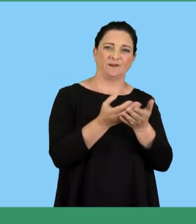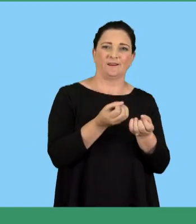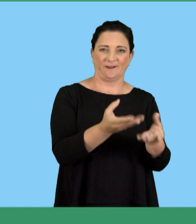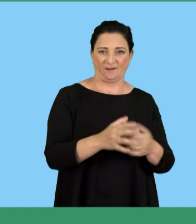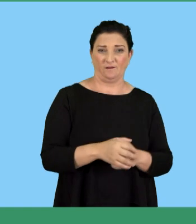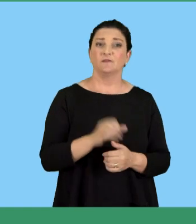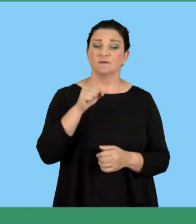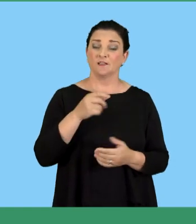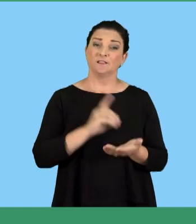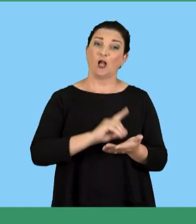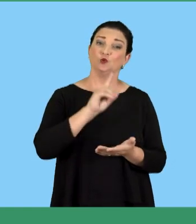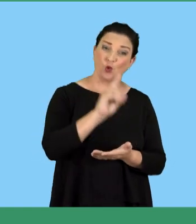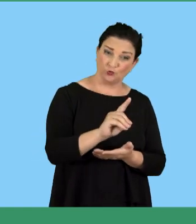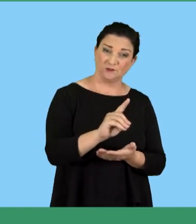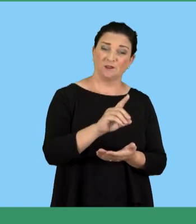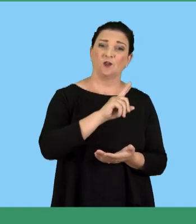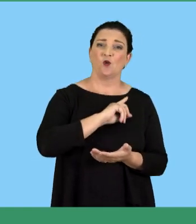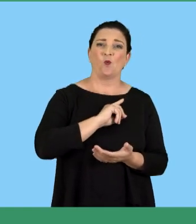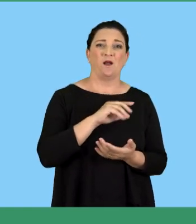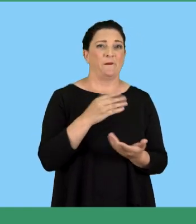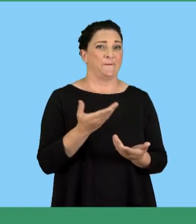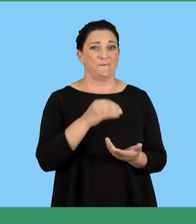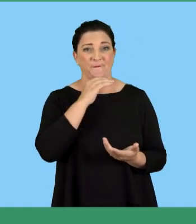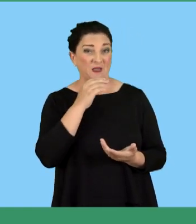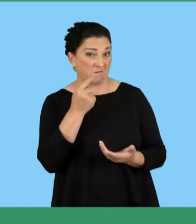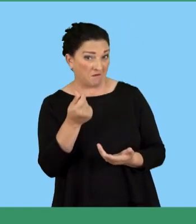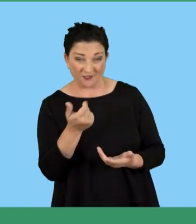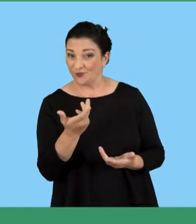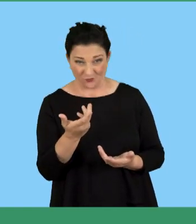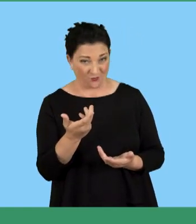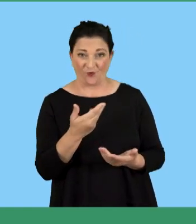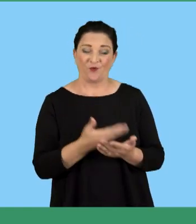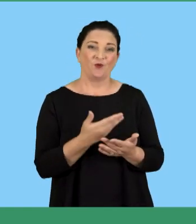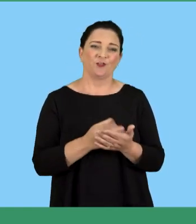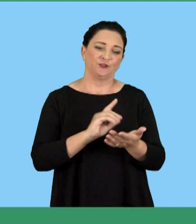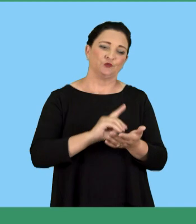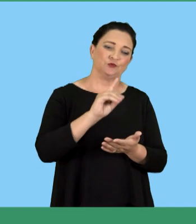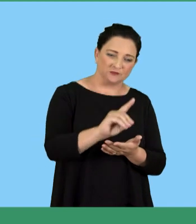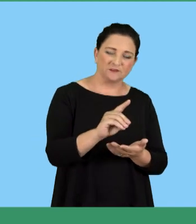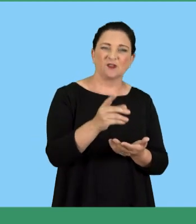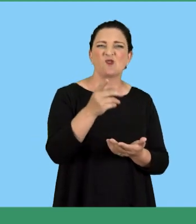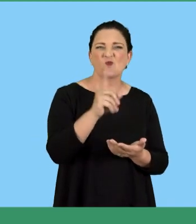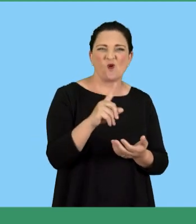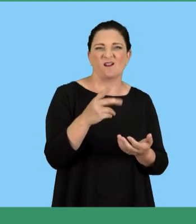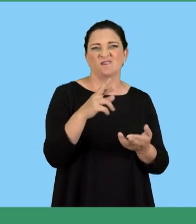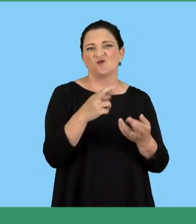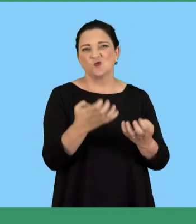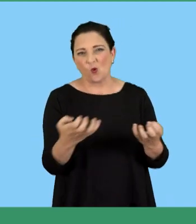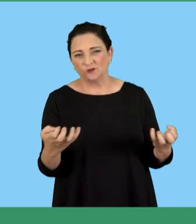that is basically donation, because donation cannot come in a form of money, but it can also come in a form